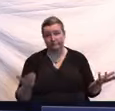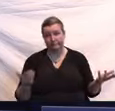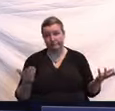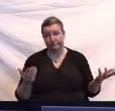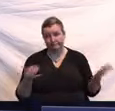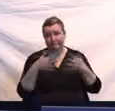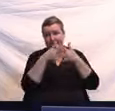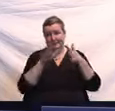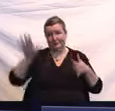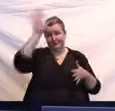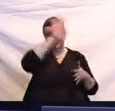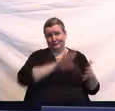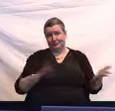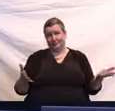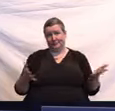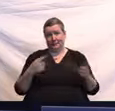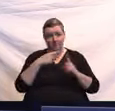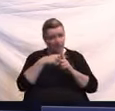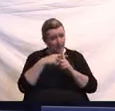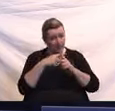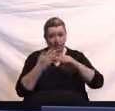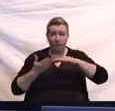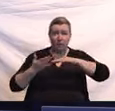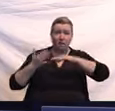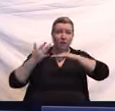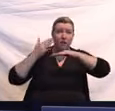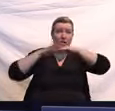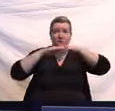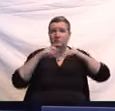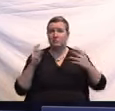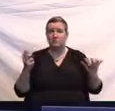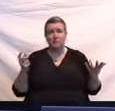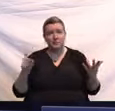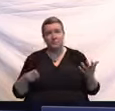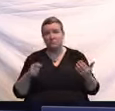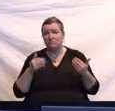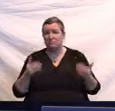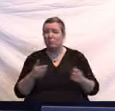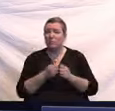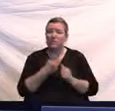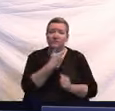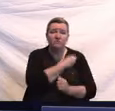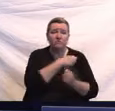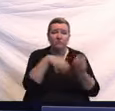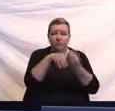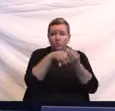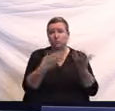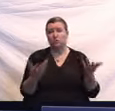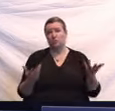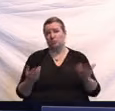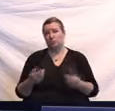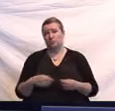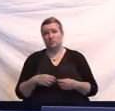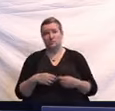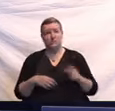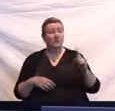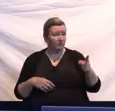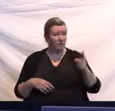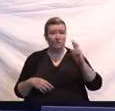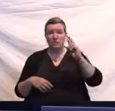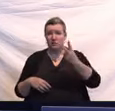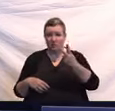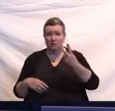is critical that more residents get boosters because we know immunity is waning. We are seeing breakthrough